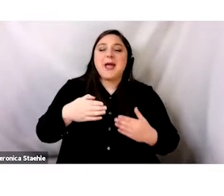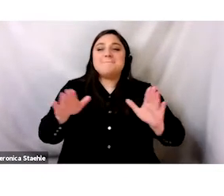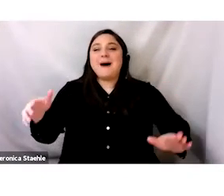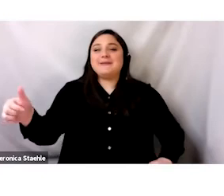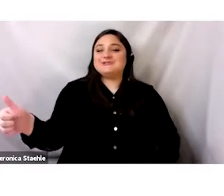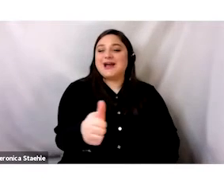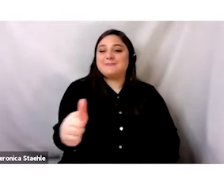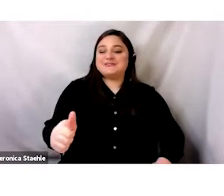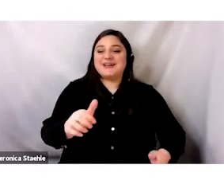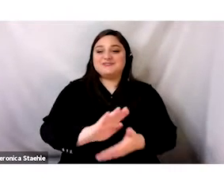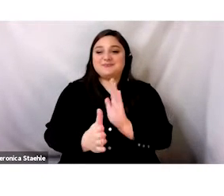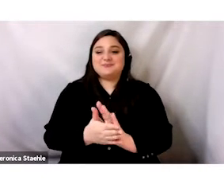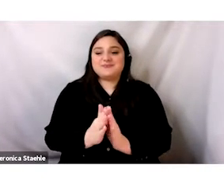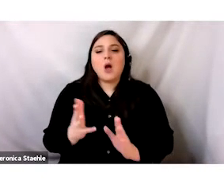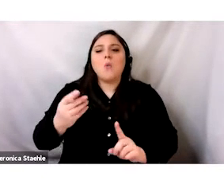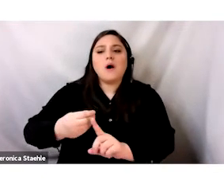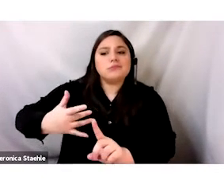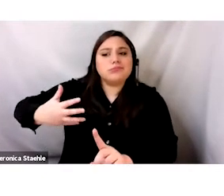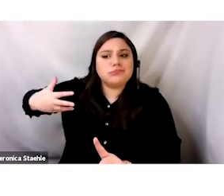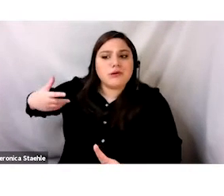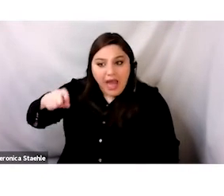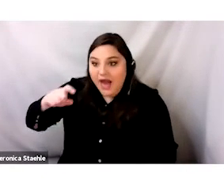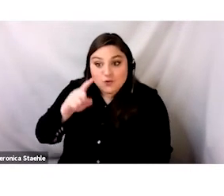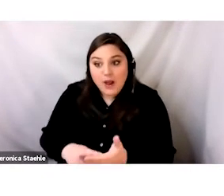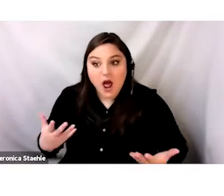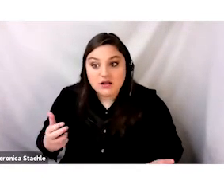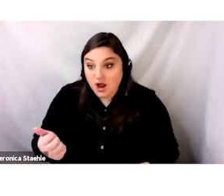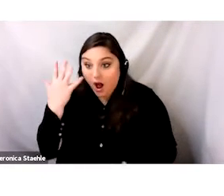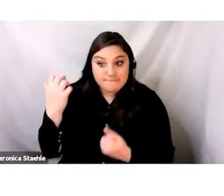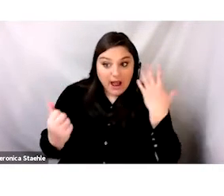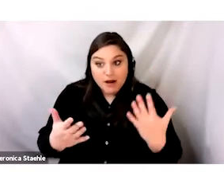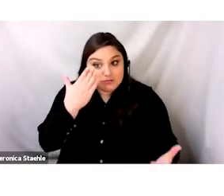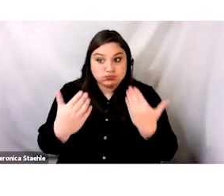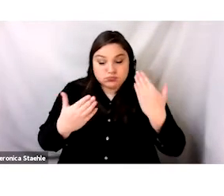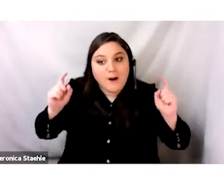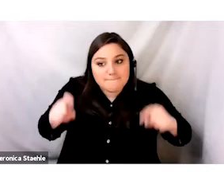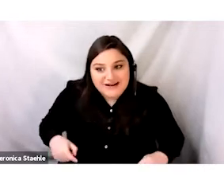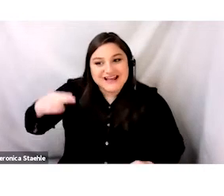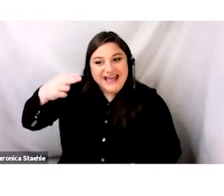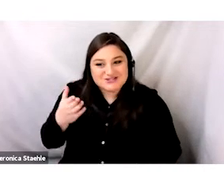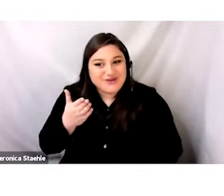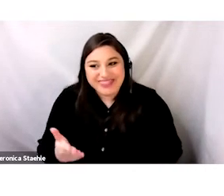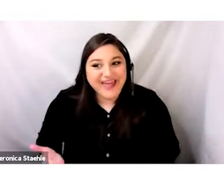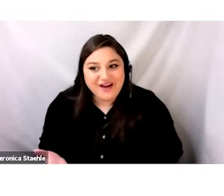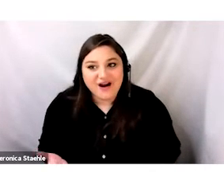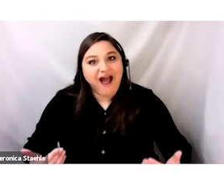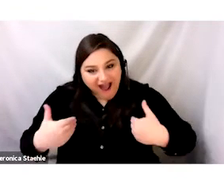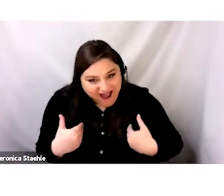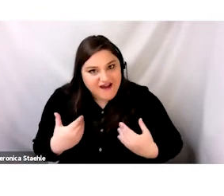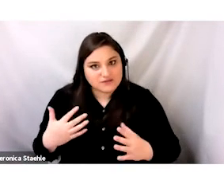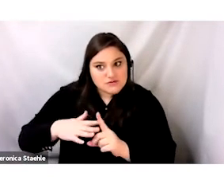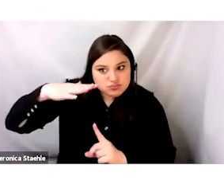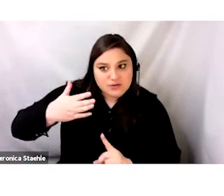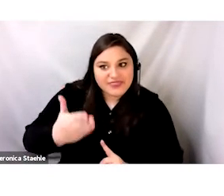we really need to think about the role of history there. Because I've been in spaces where literally